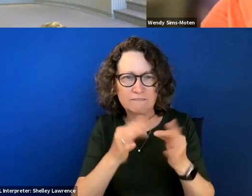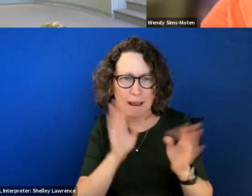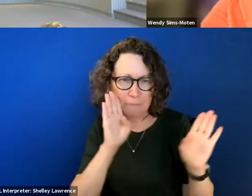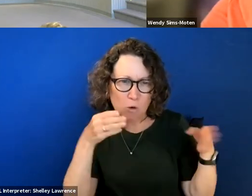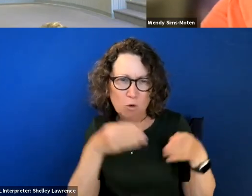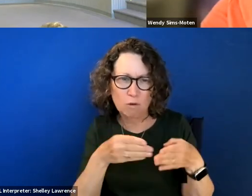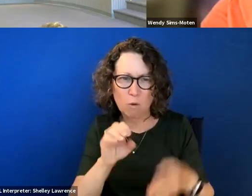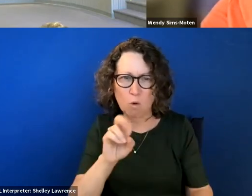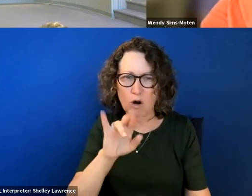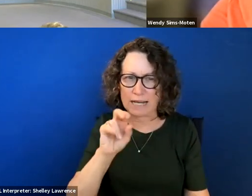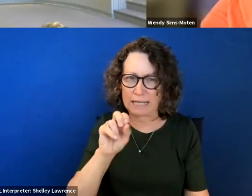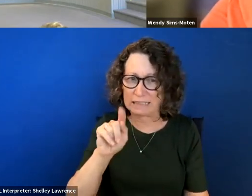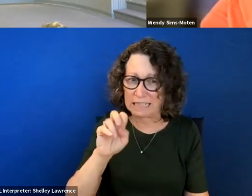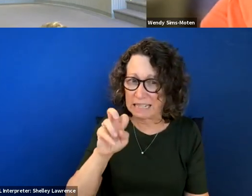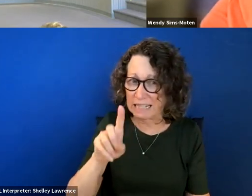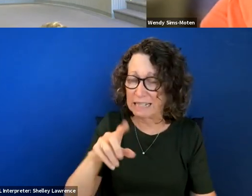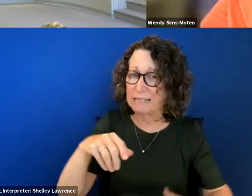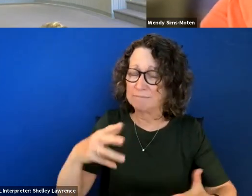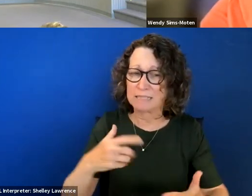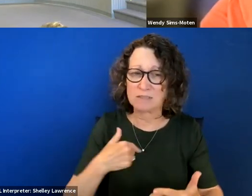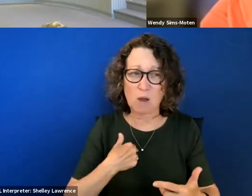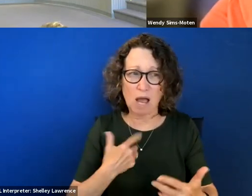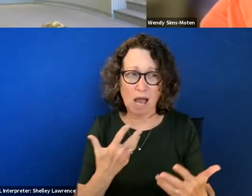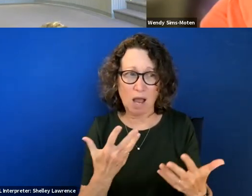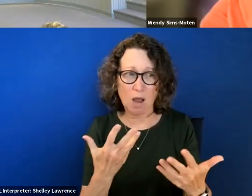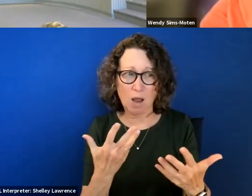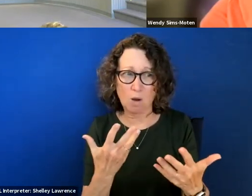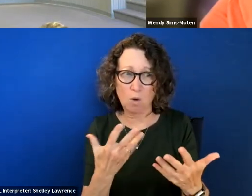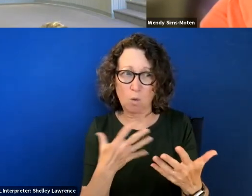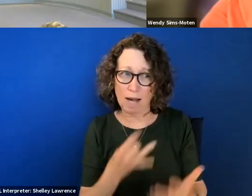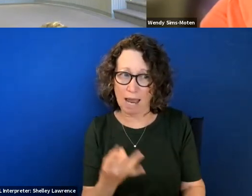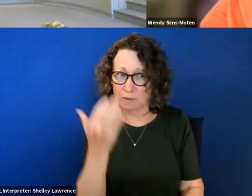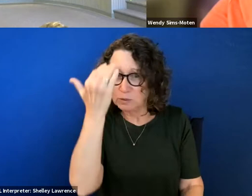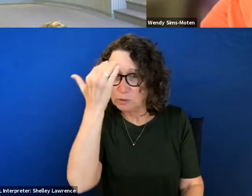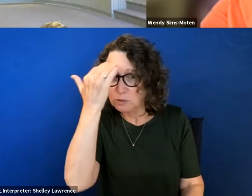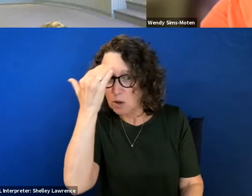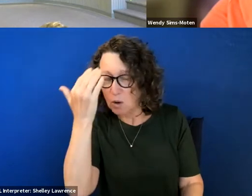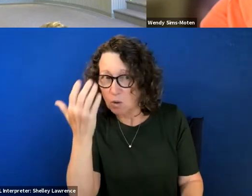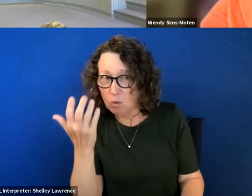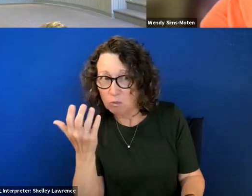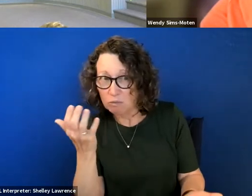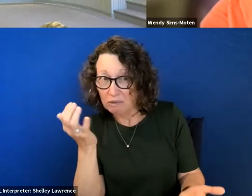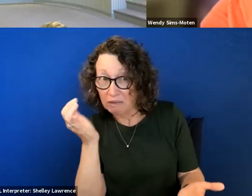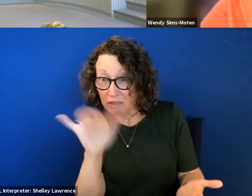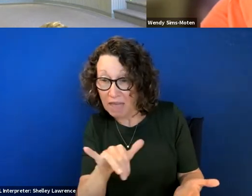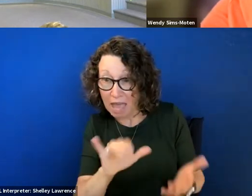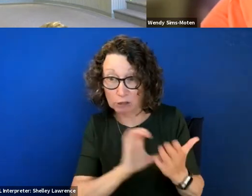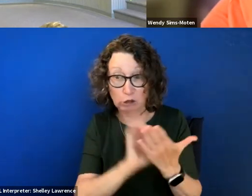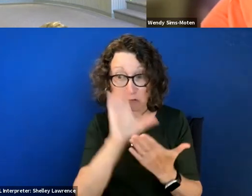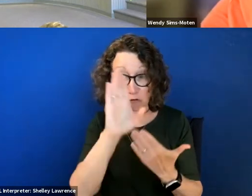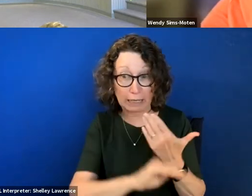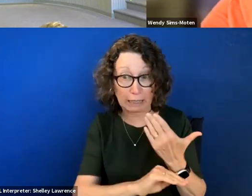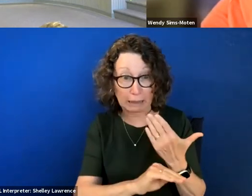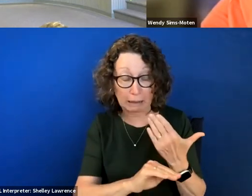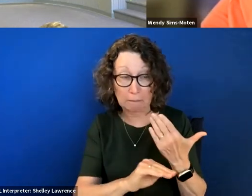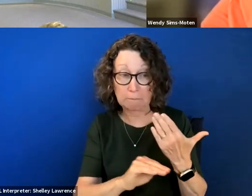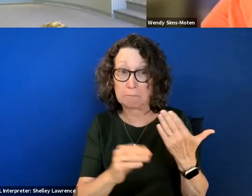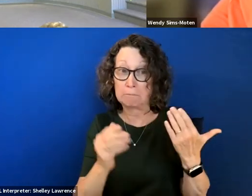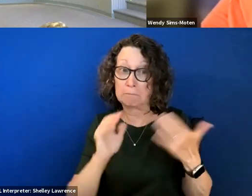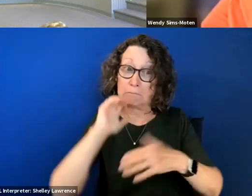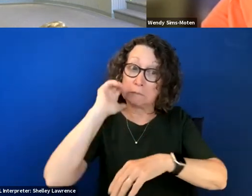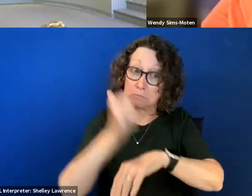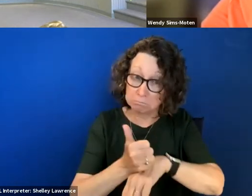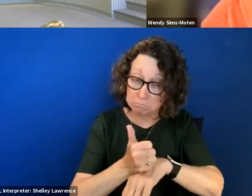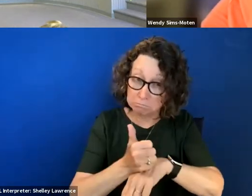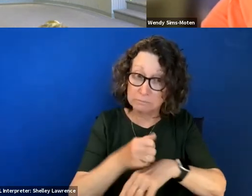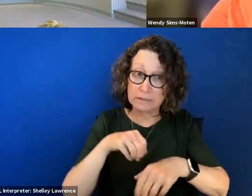oriented. And so I just would like to know, is that curriculum going to be